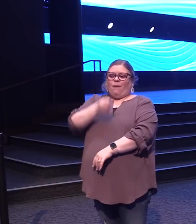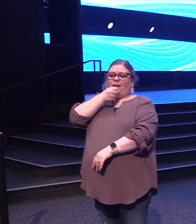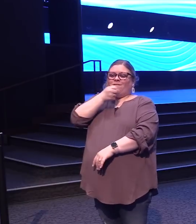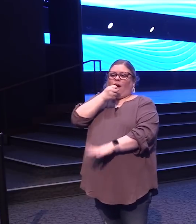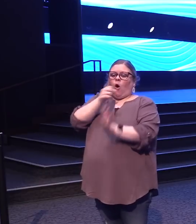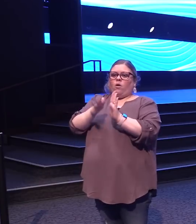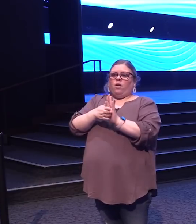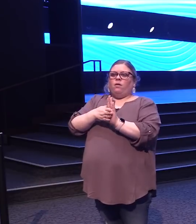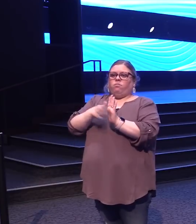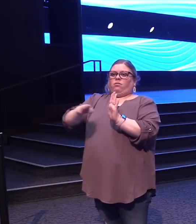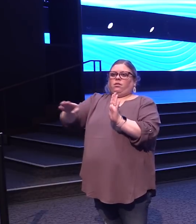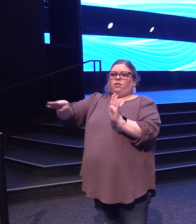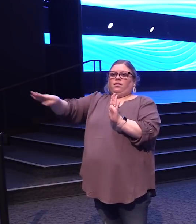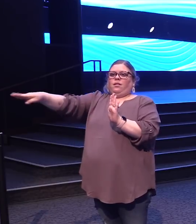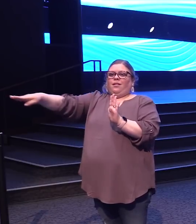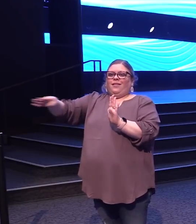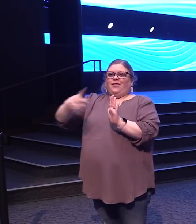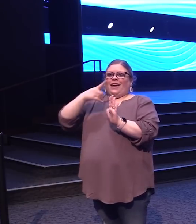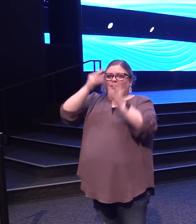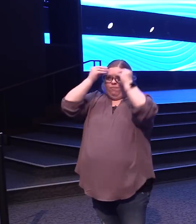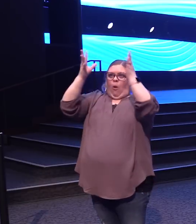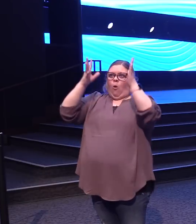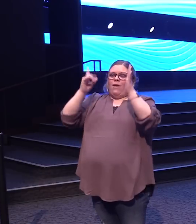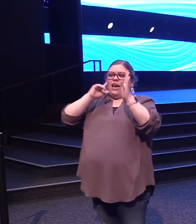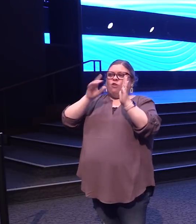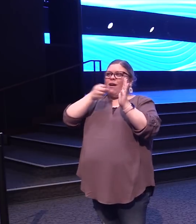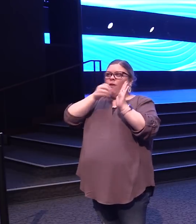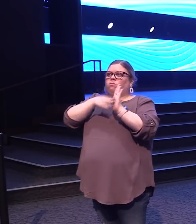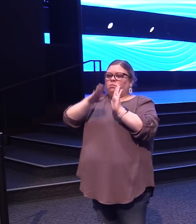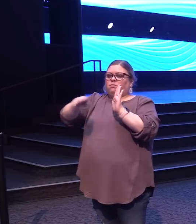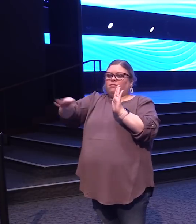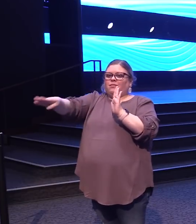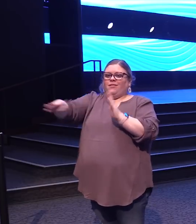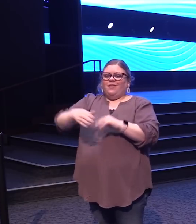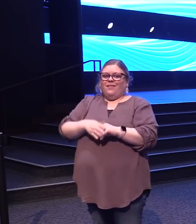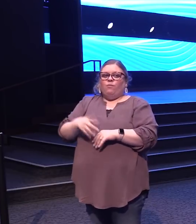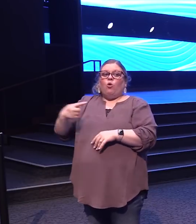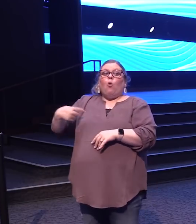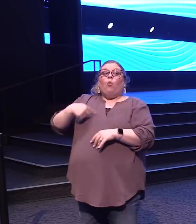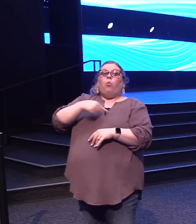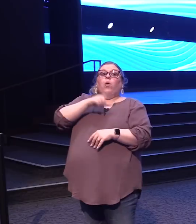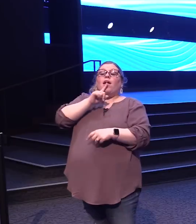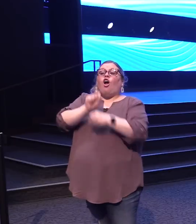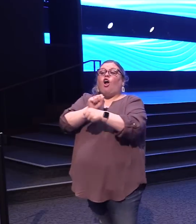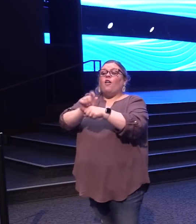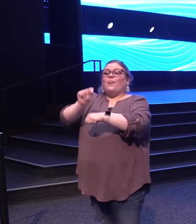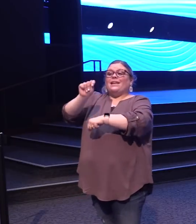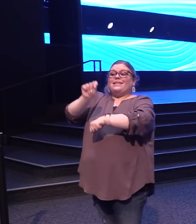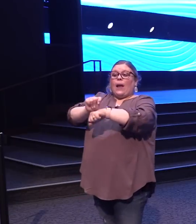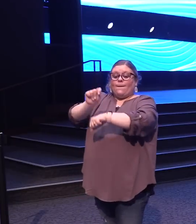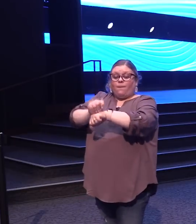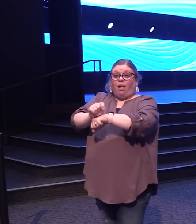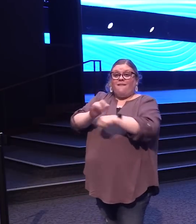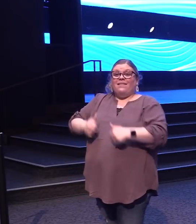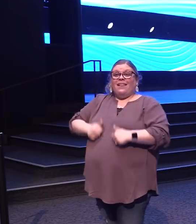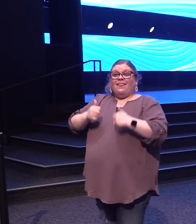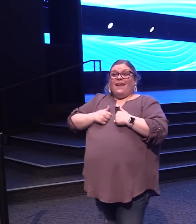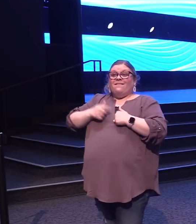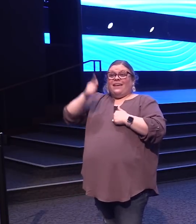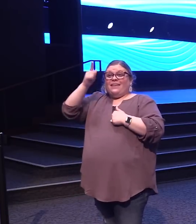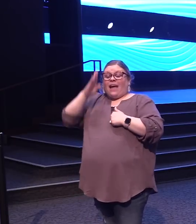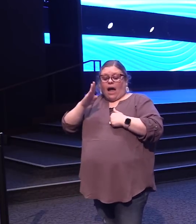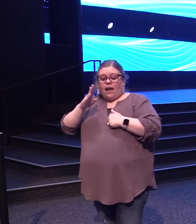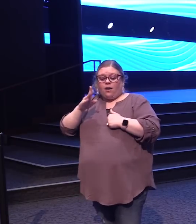We are the temple of the living God. You know, when I've heard this verse preached,